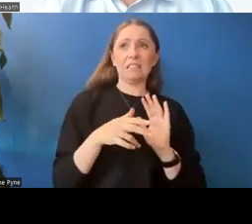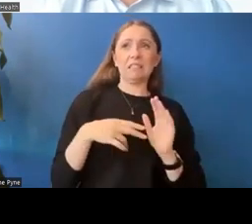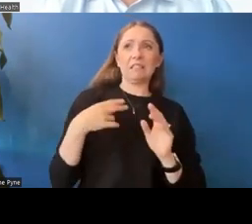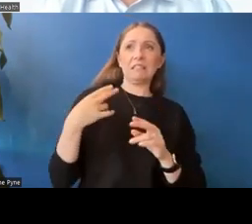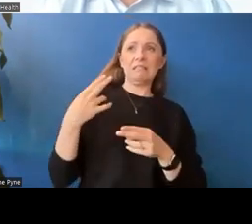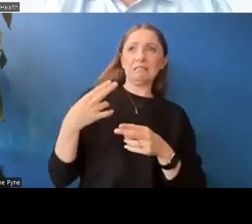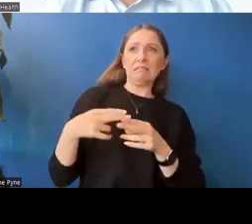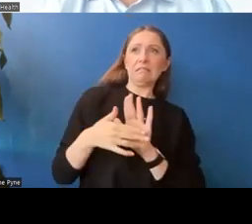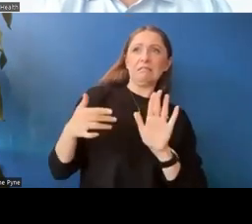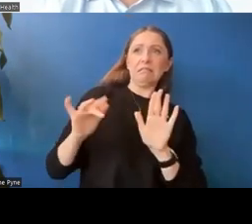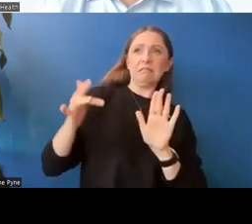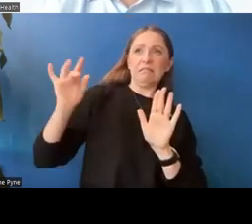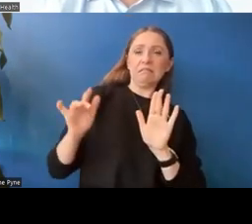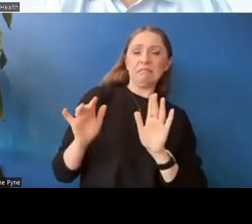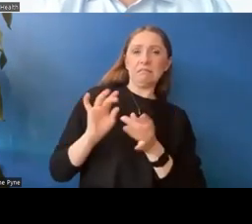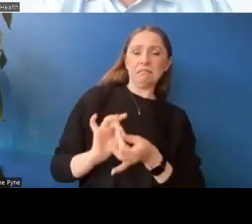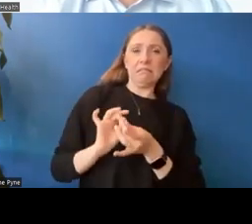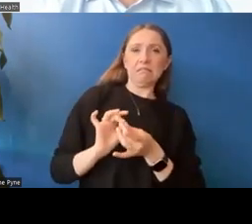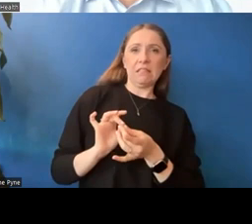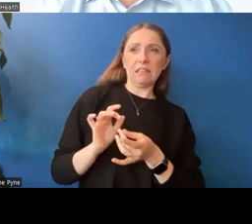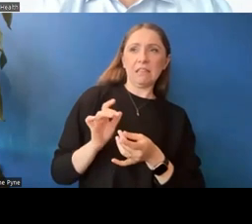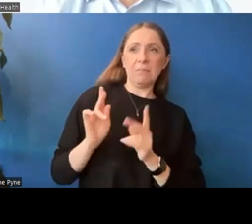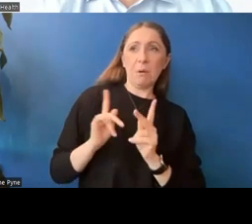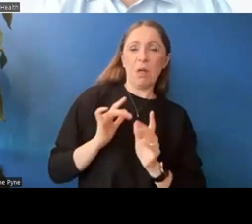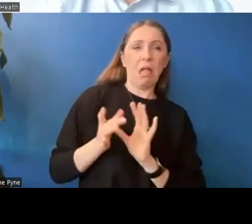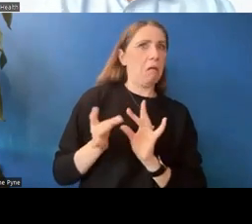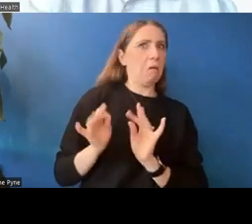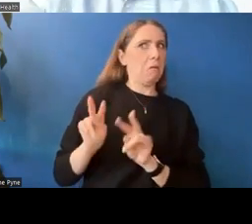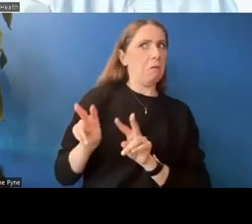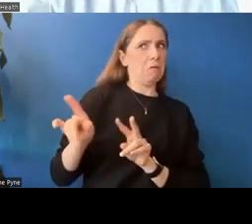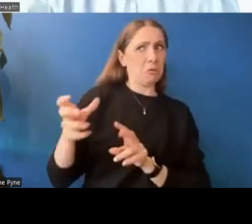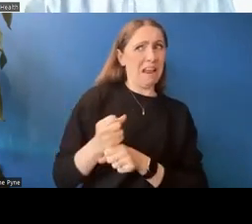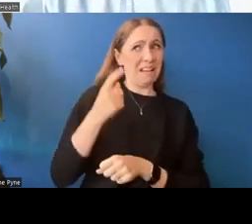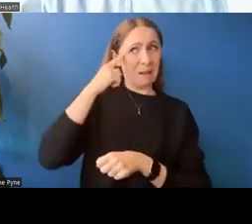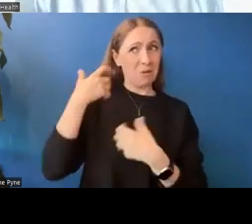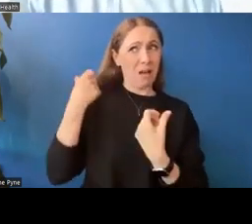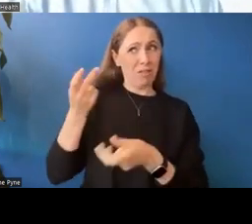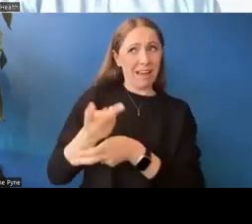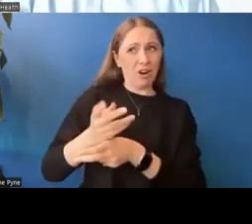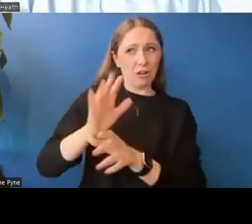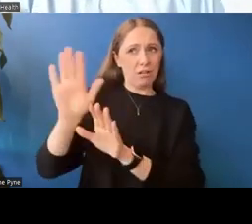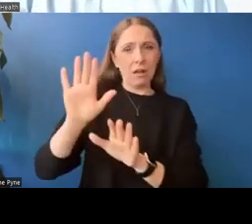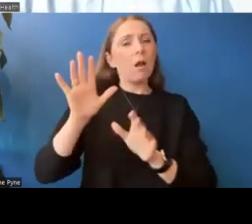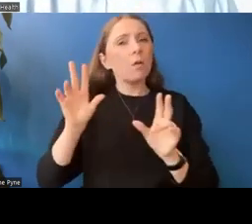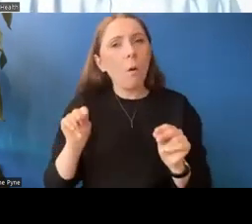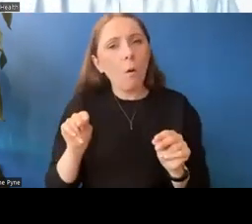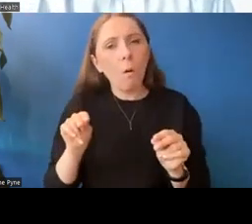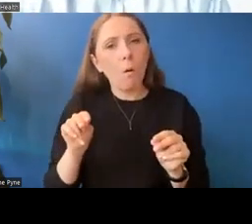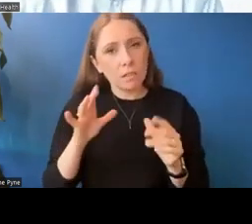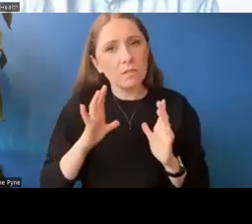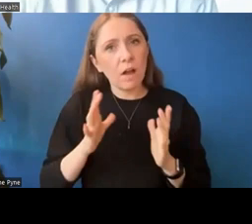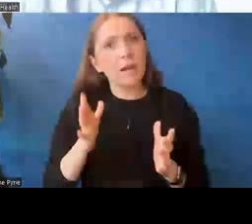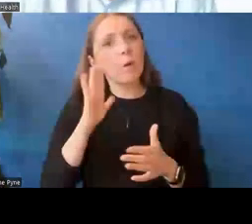themselves differentiate their behavioral health needs from physical health needs. We will have the results by late January all written up,